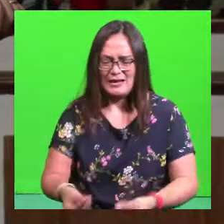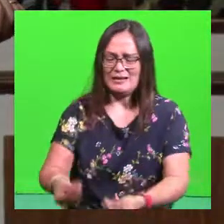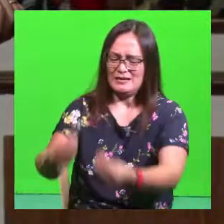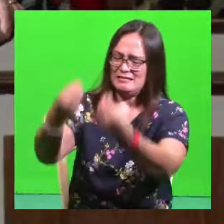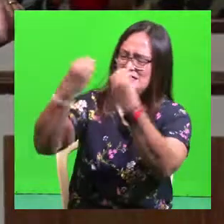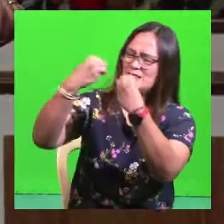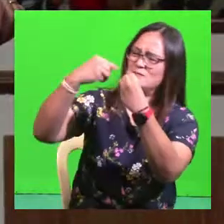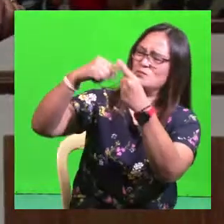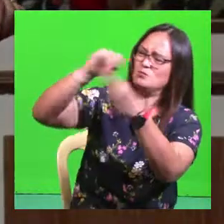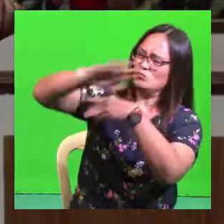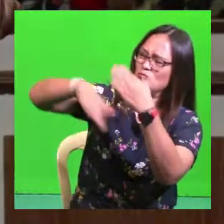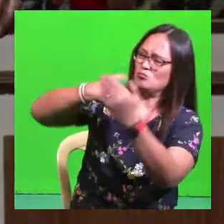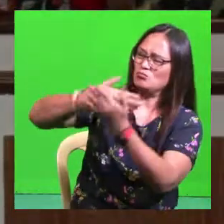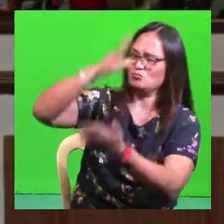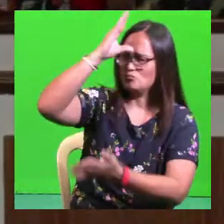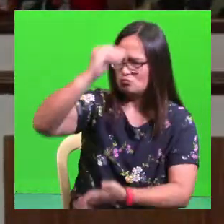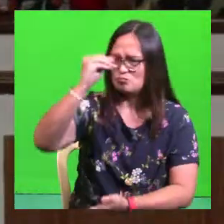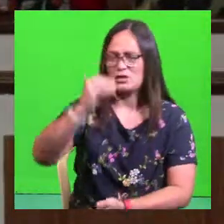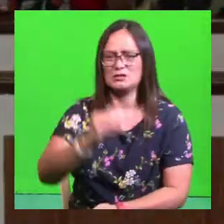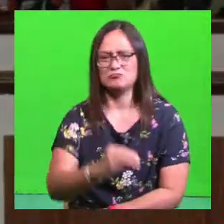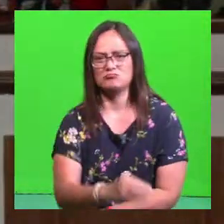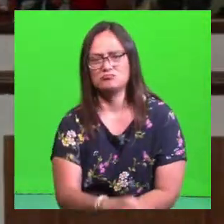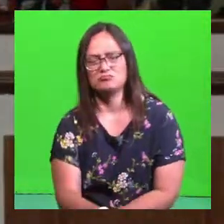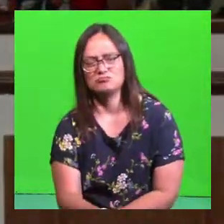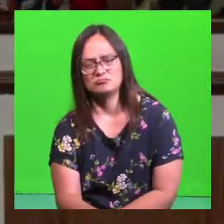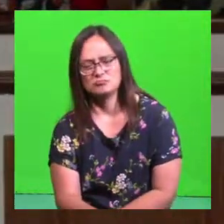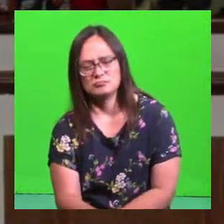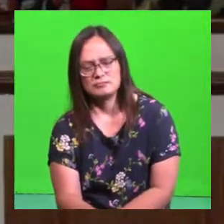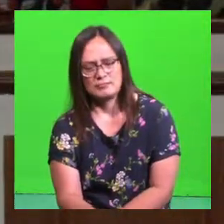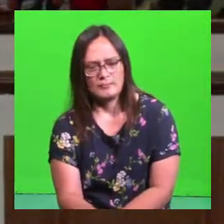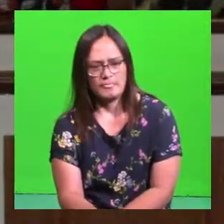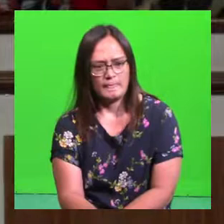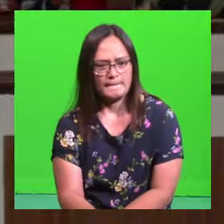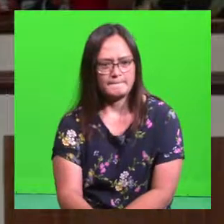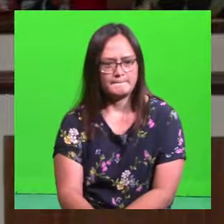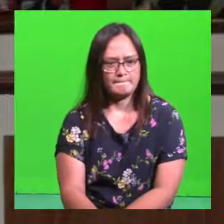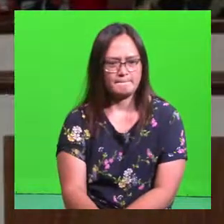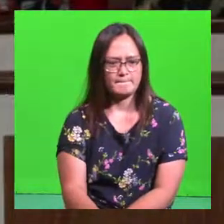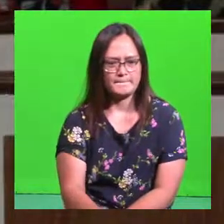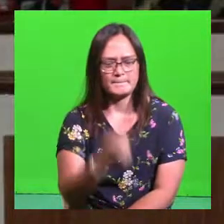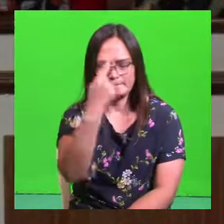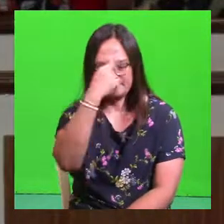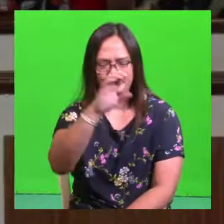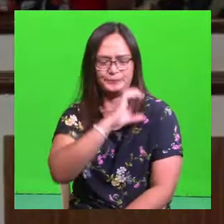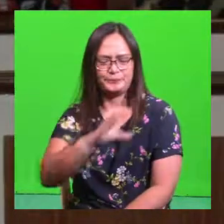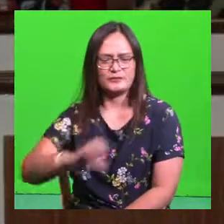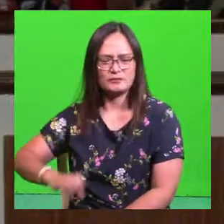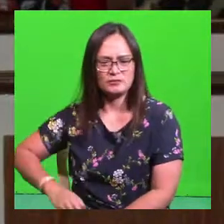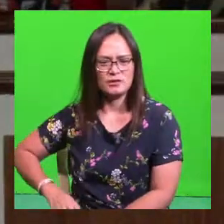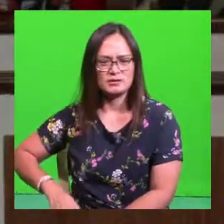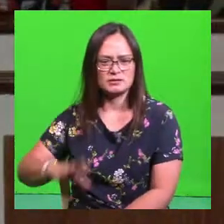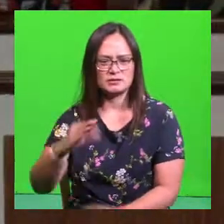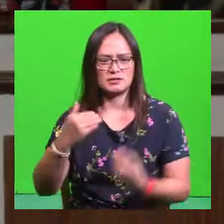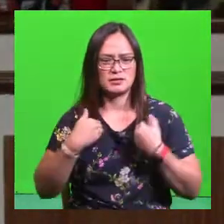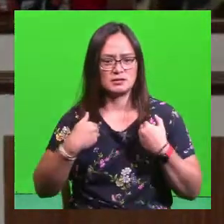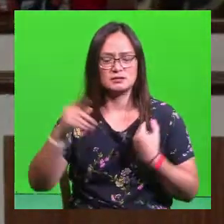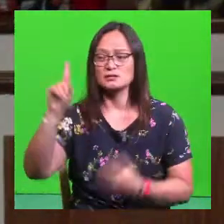1 Peter 3:18. For Christ also hath once, ilang beses po?